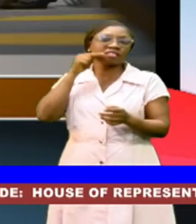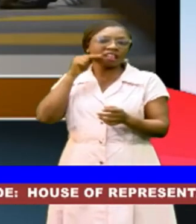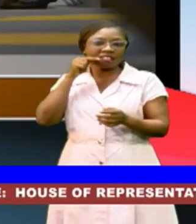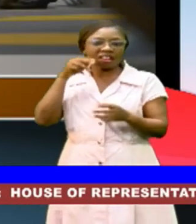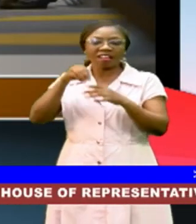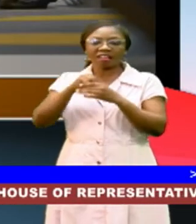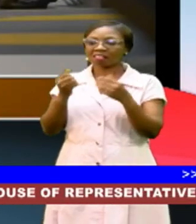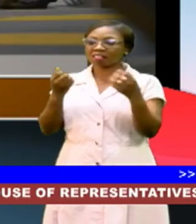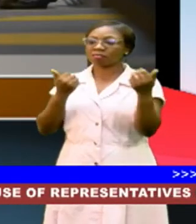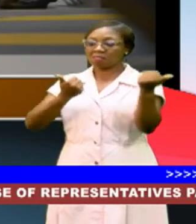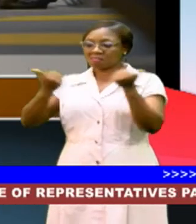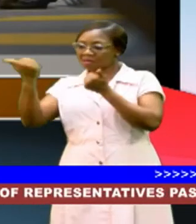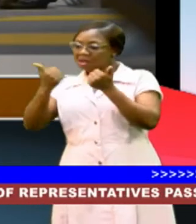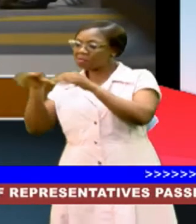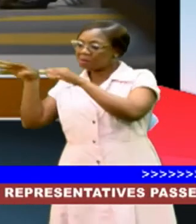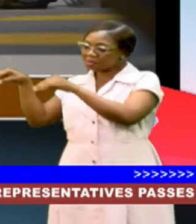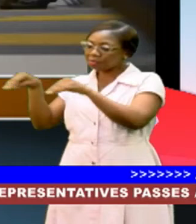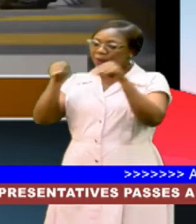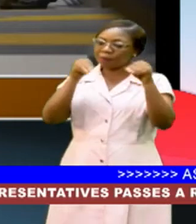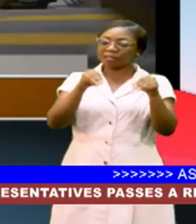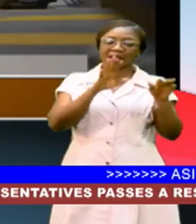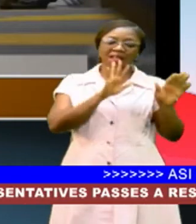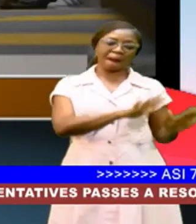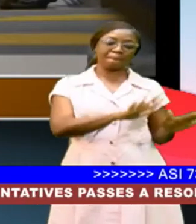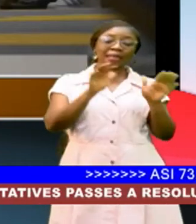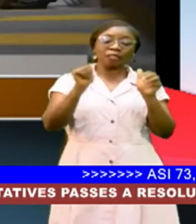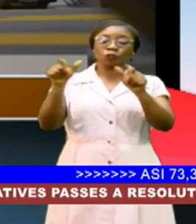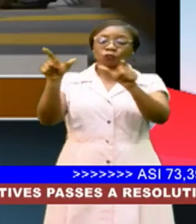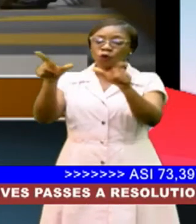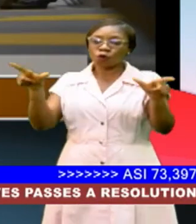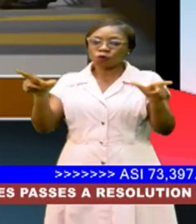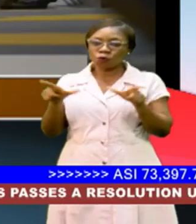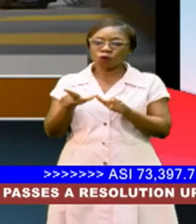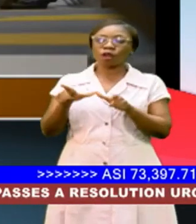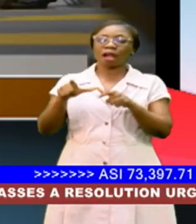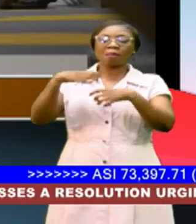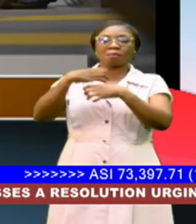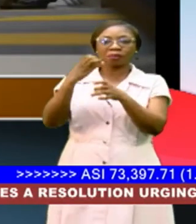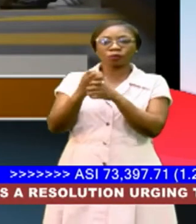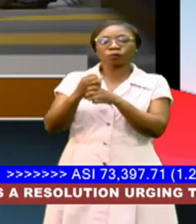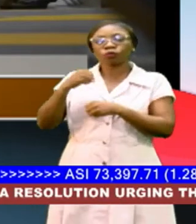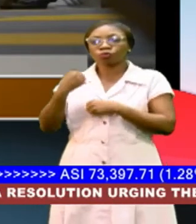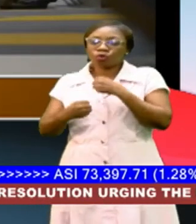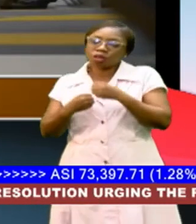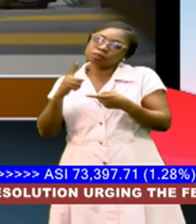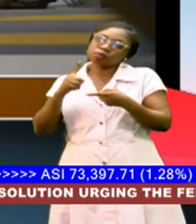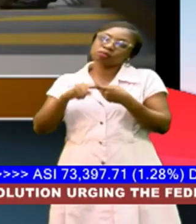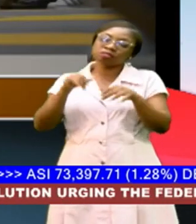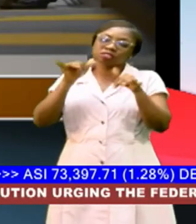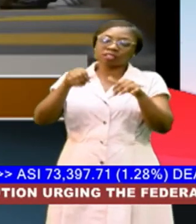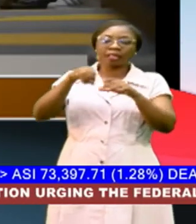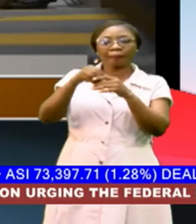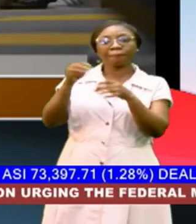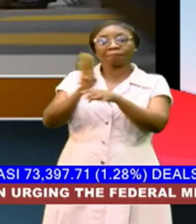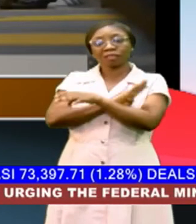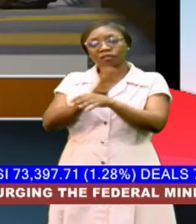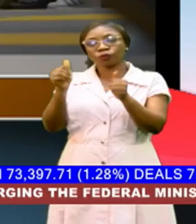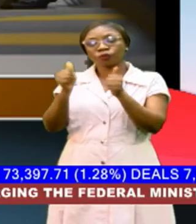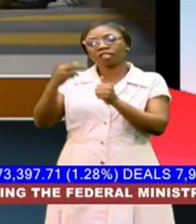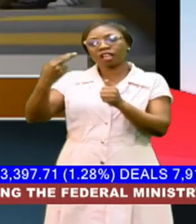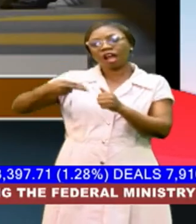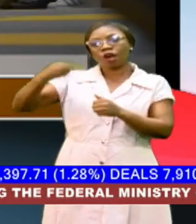vehicle importation, leaving local manufacturers struggling to stay in business with the high cost of raw materials and